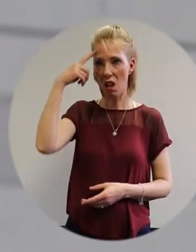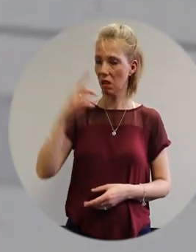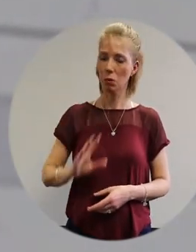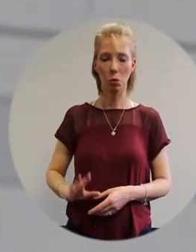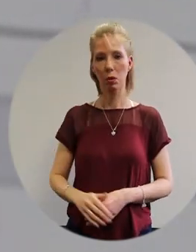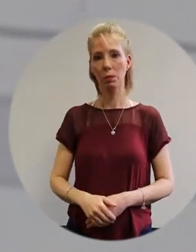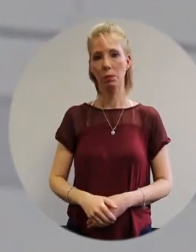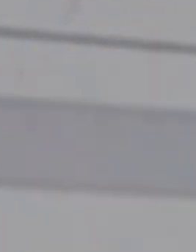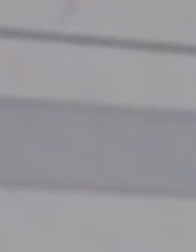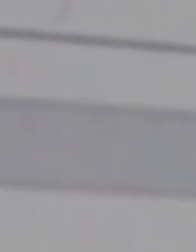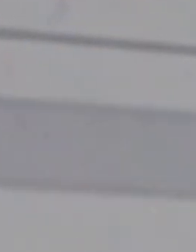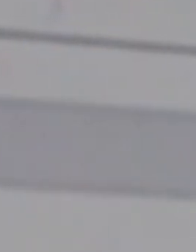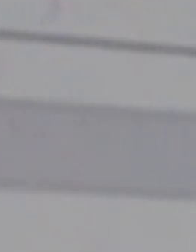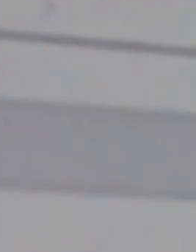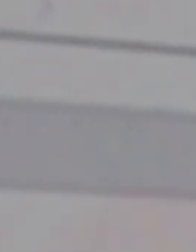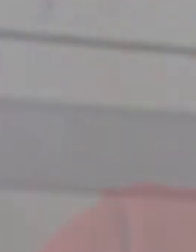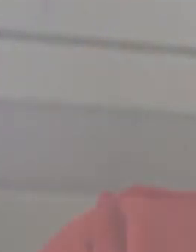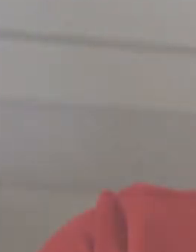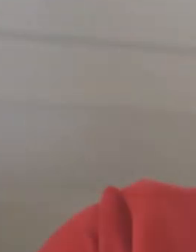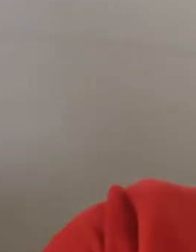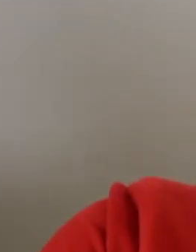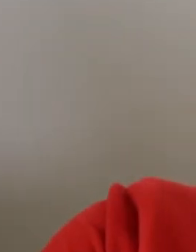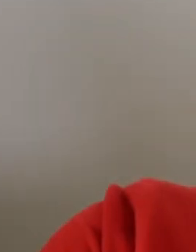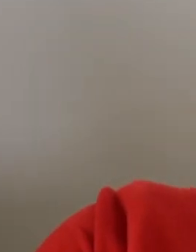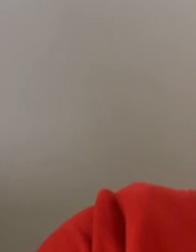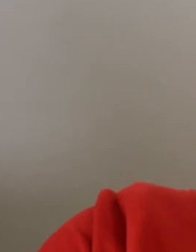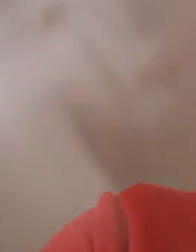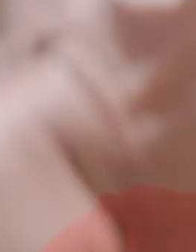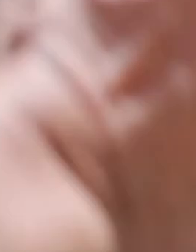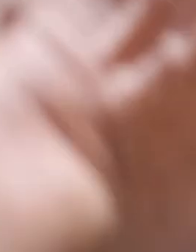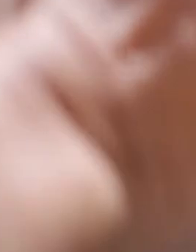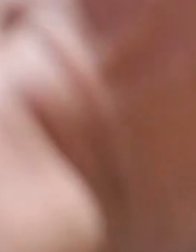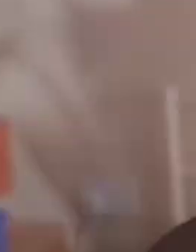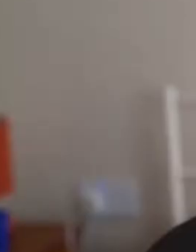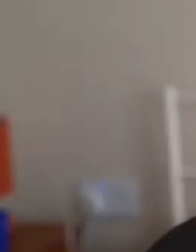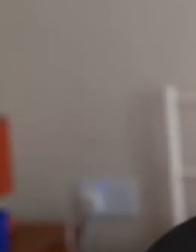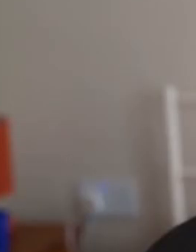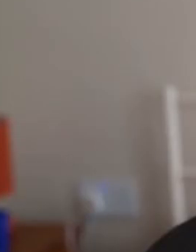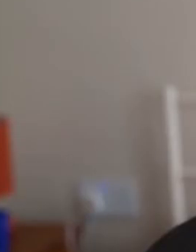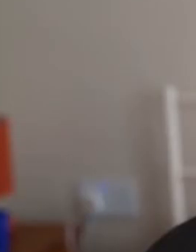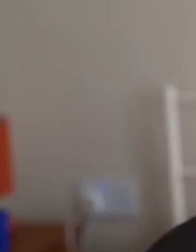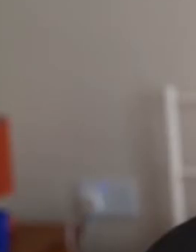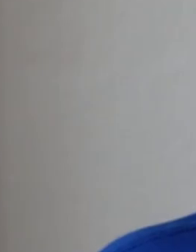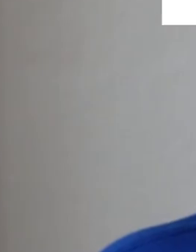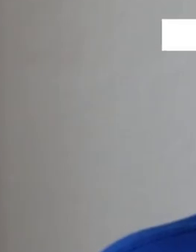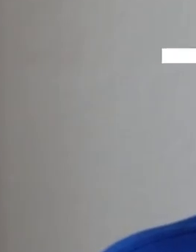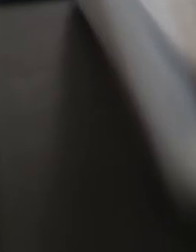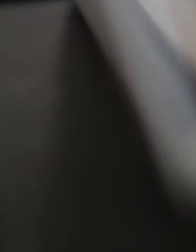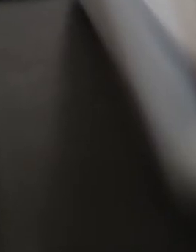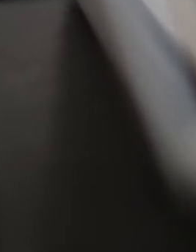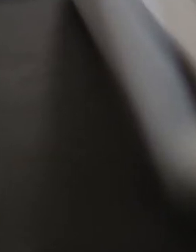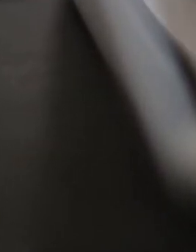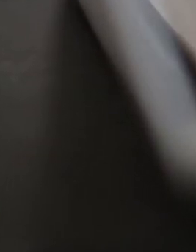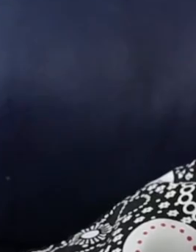who you think they are. Hi, I'm Laura and I'm 22. And I really like going to the cinema and watching